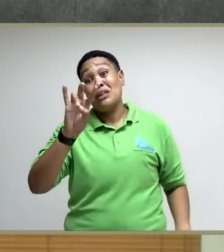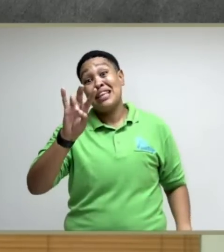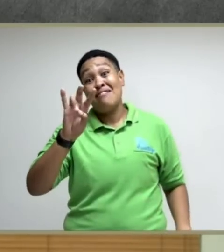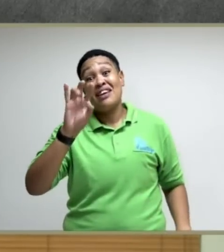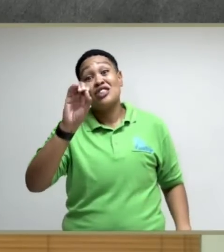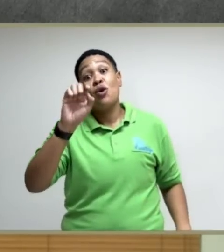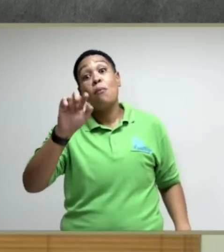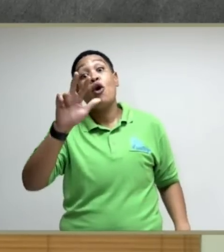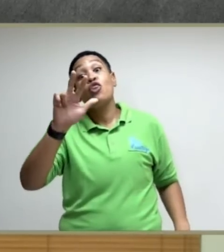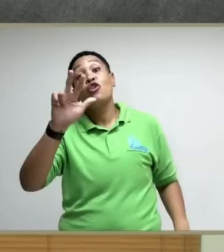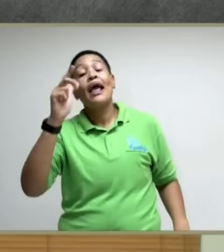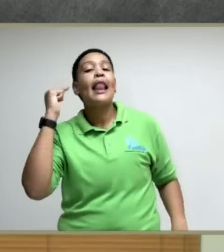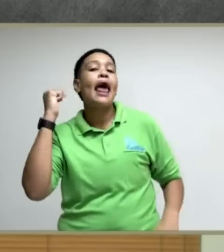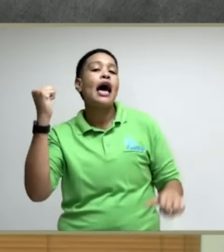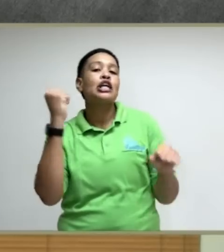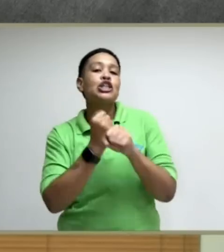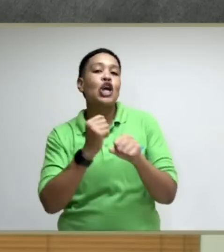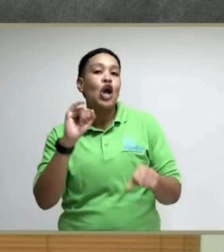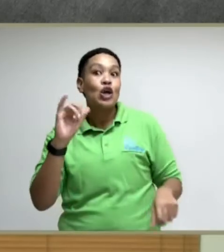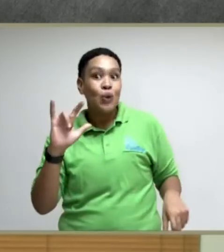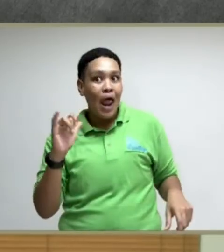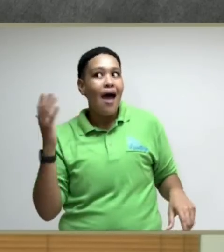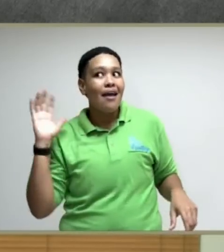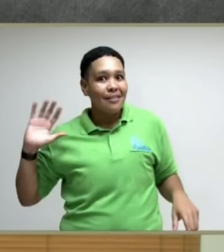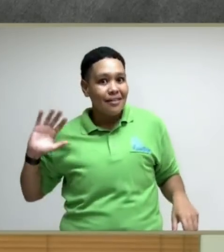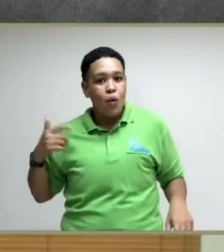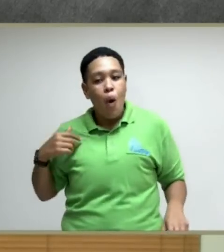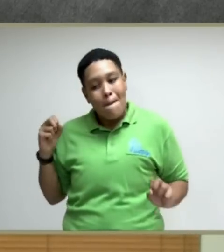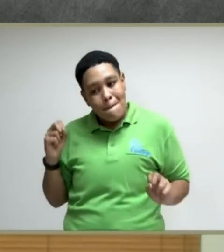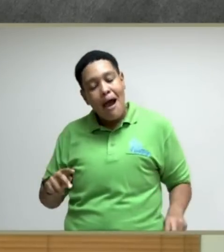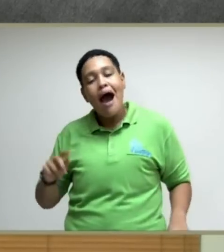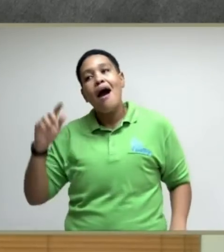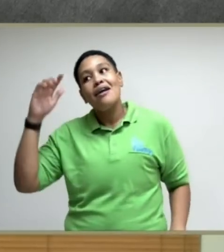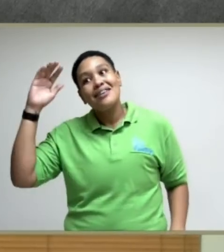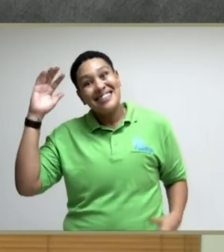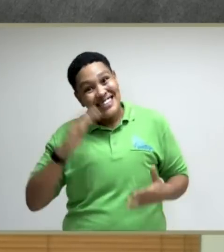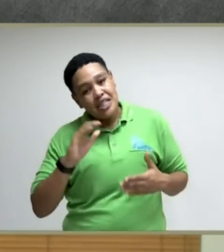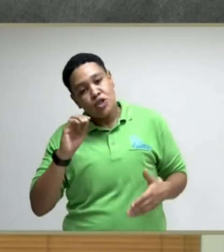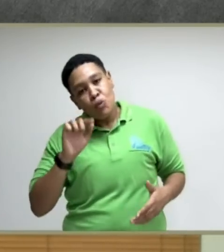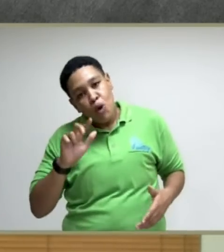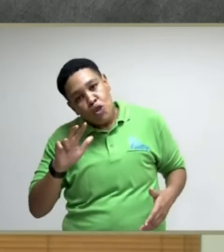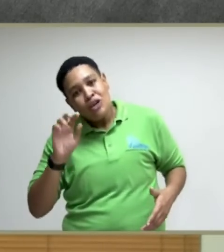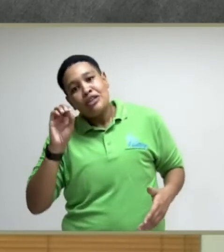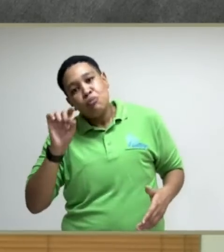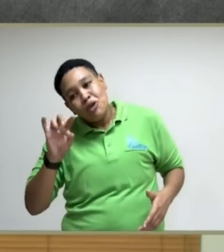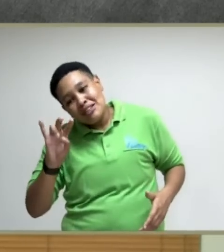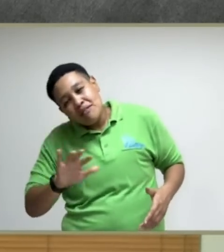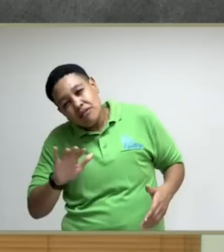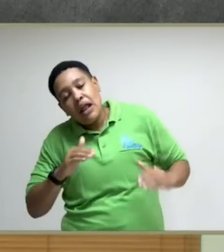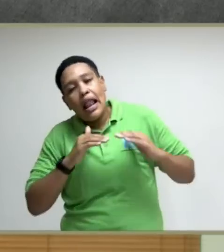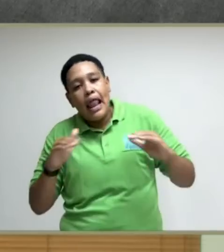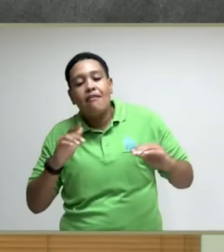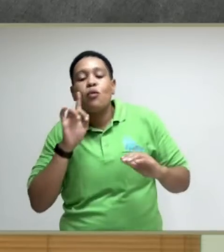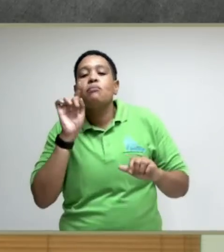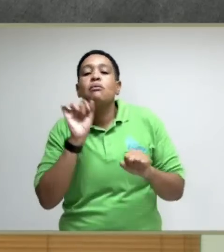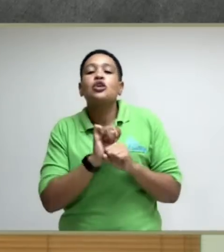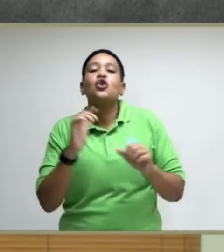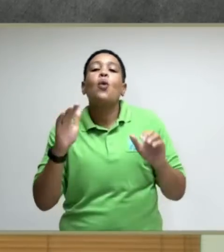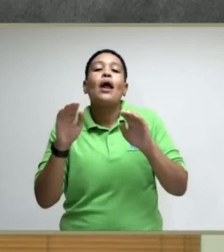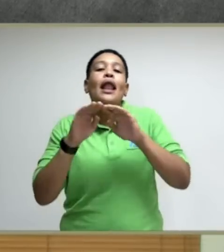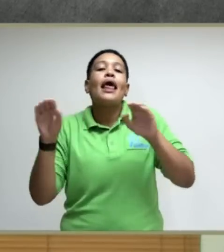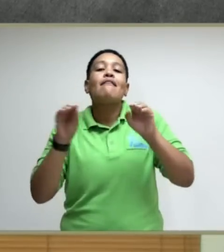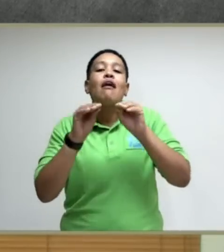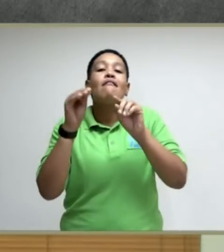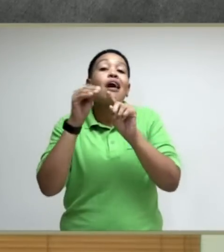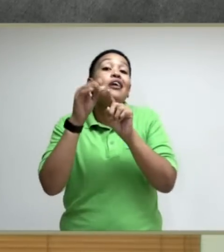where we were at last year, July. So we want to get it back to down those levels. That would certainly indicate that the level of